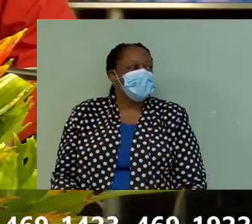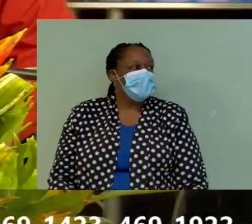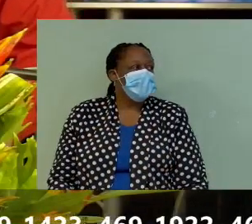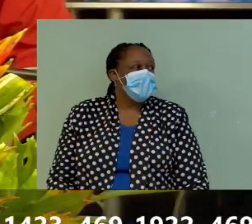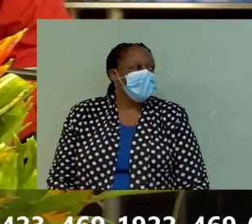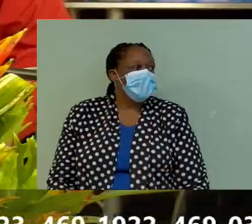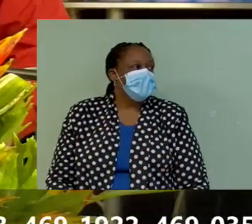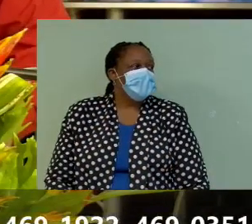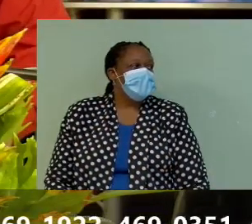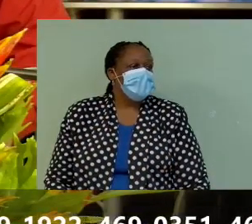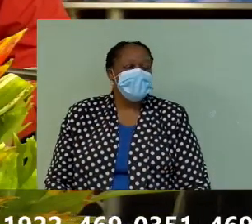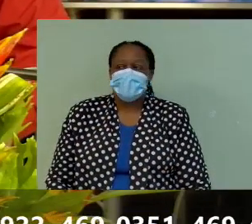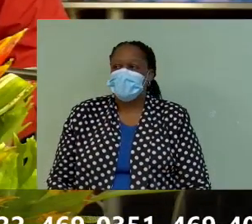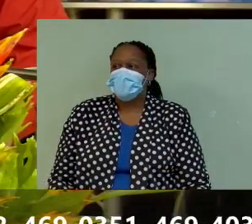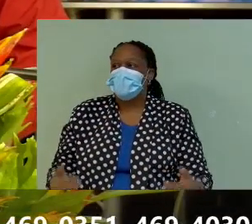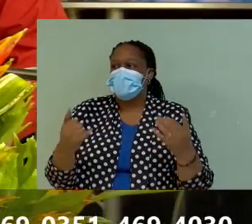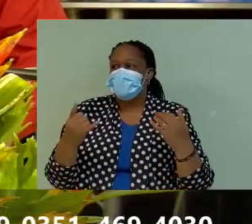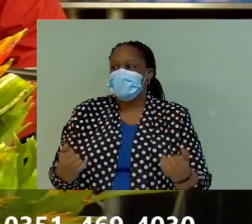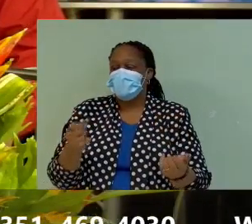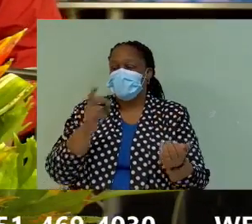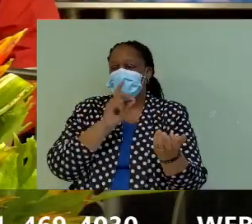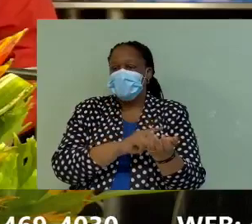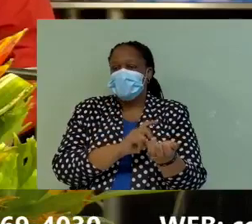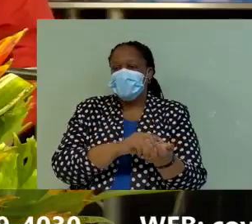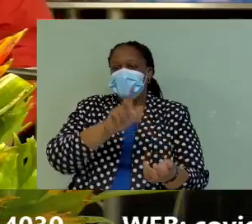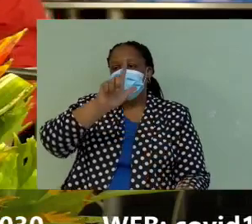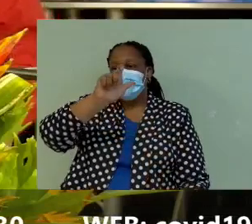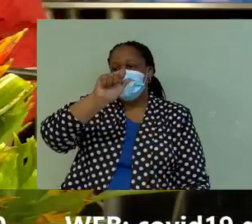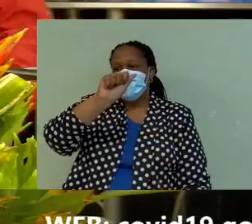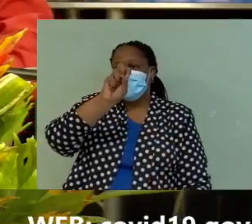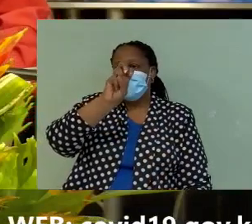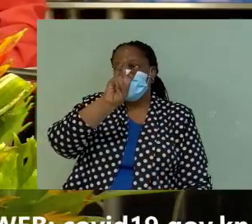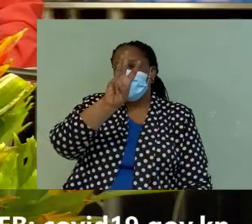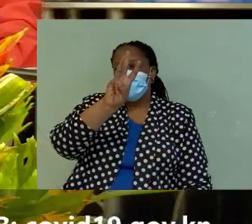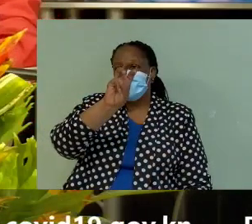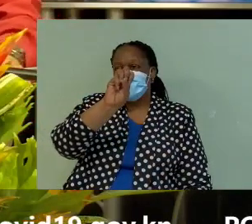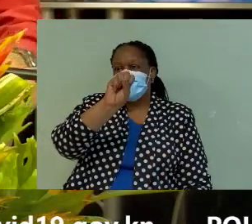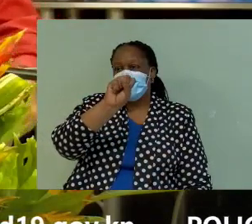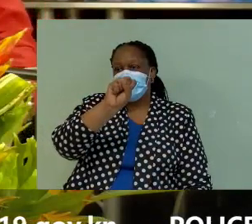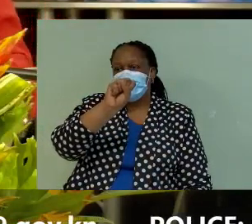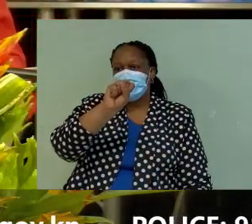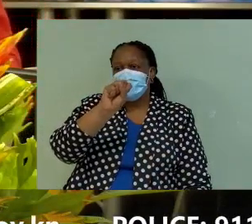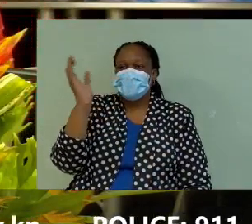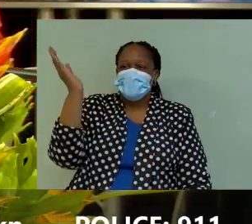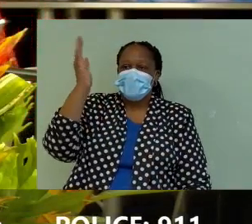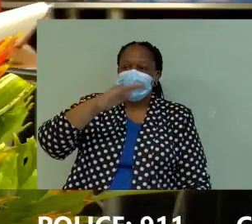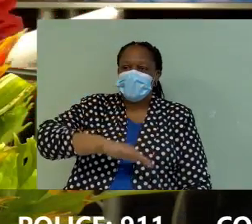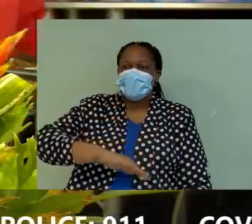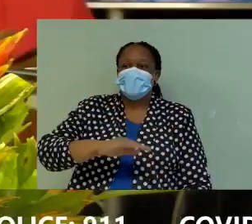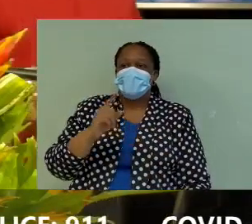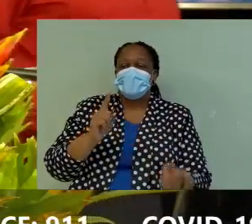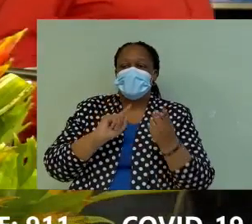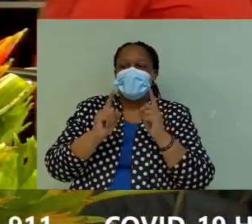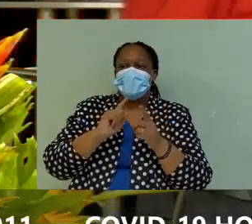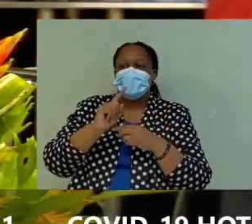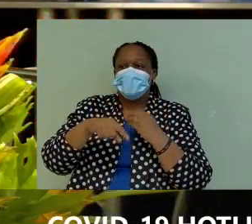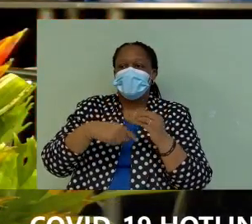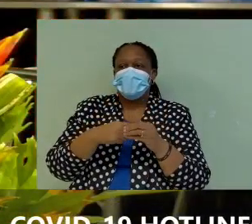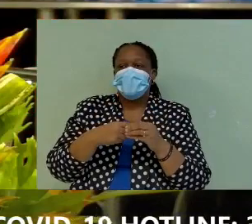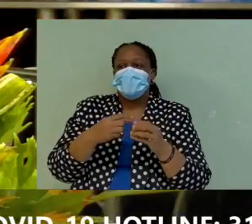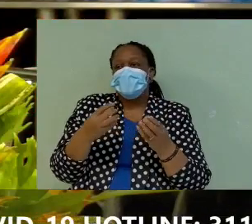I now invite Dr. Hazel Laws, our Chief Medical Officer, to give her report. Dr. Laws.